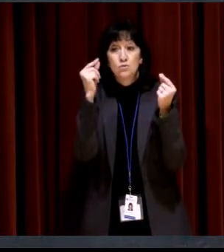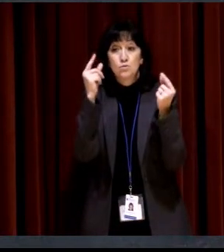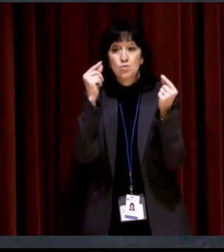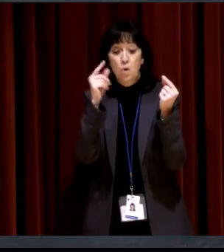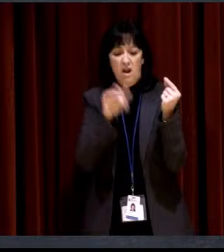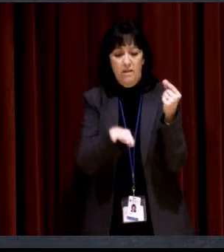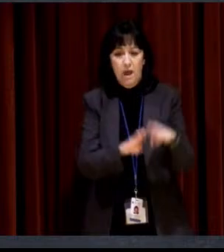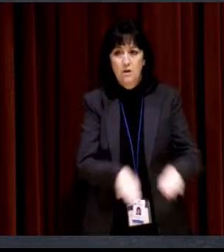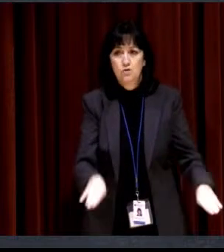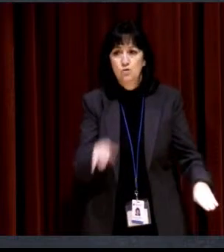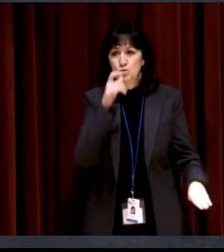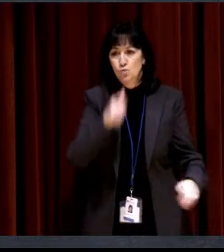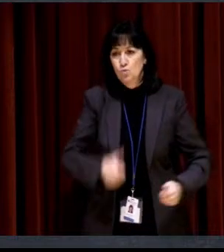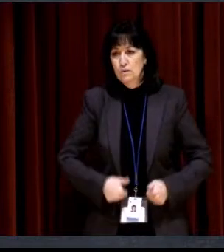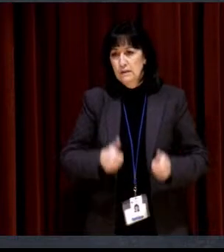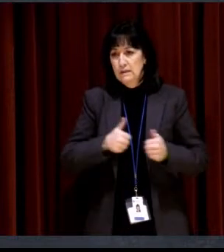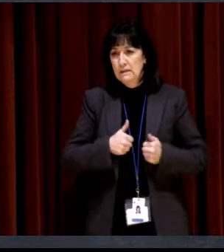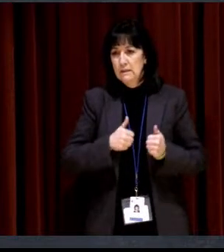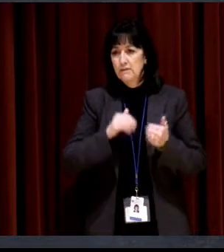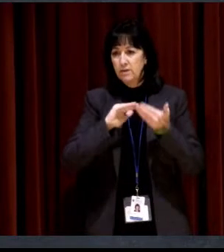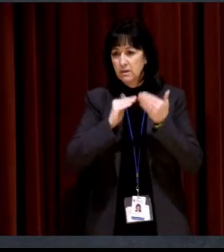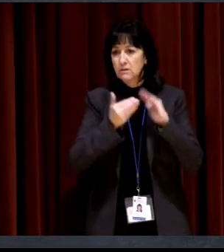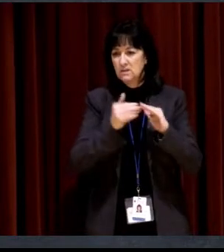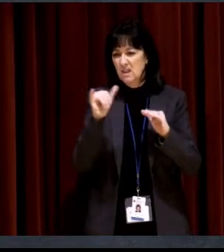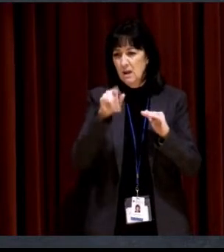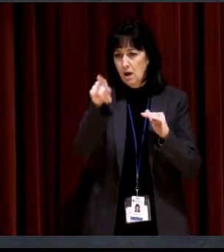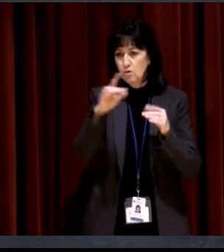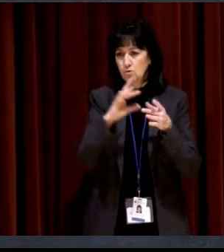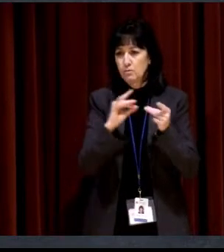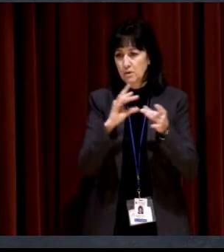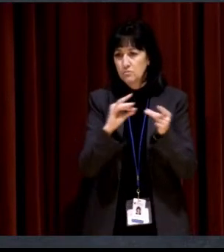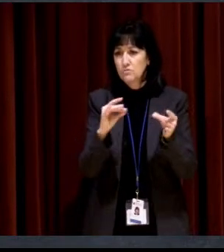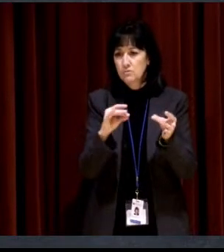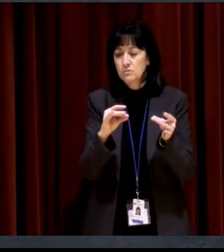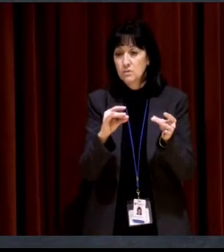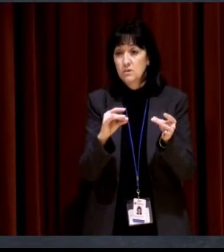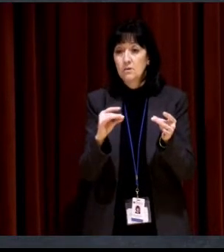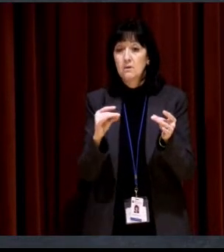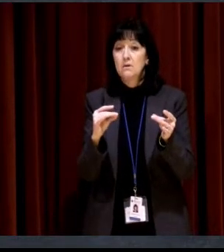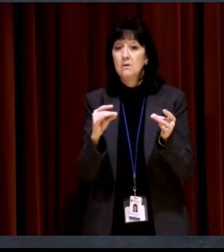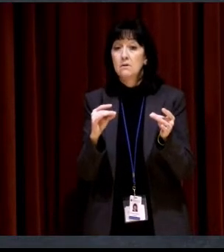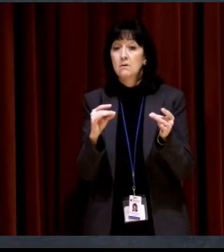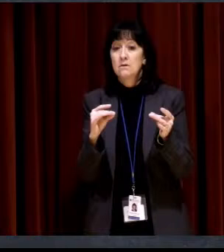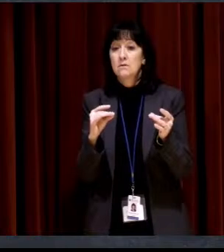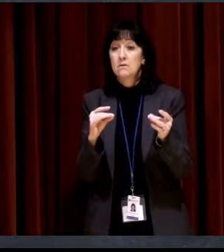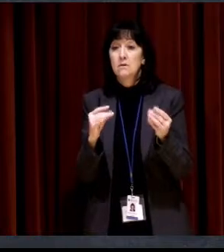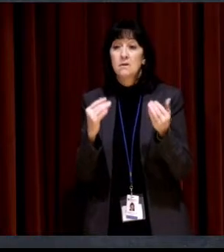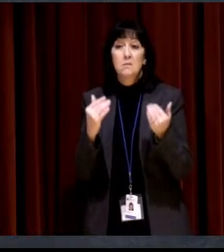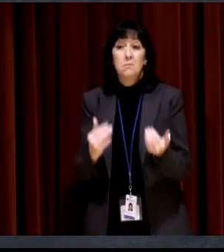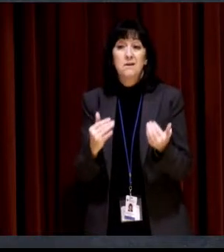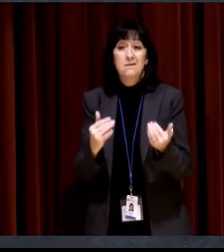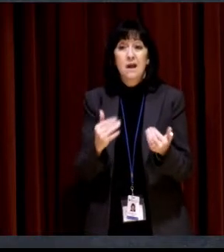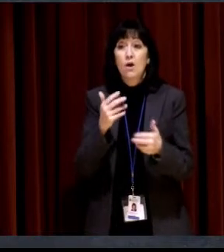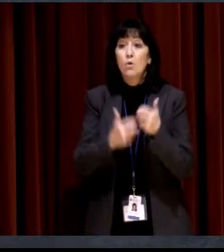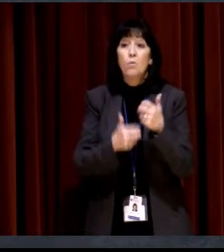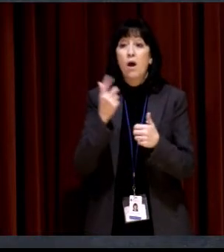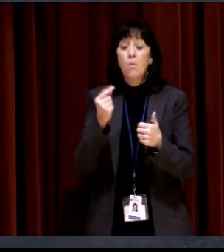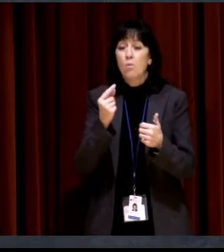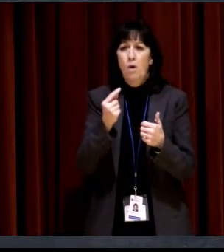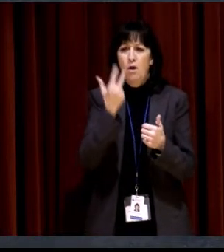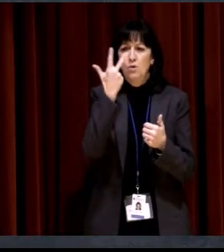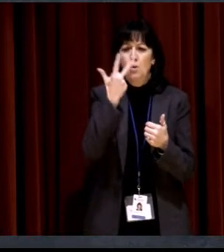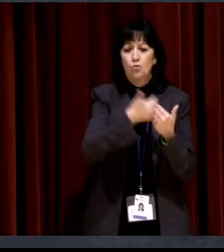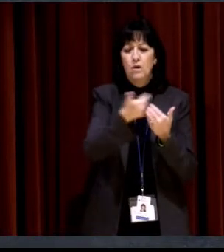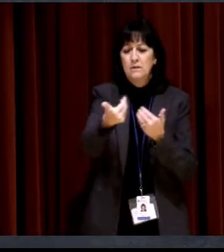live in the city, as you have said. But they're addressed now with 3 separate school districts. This is